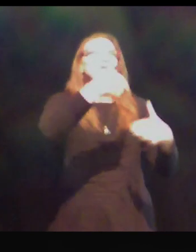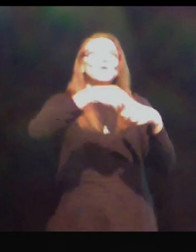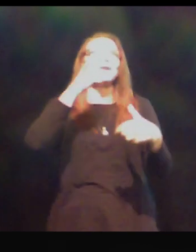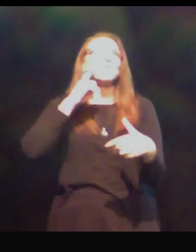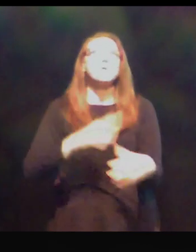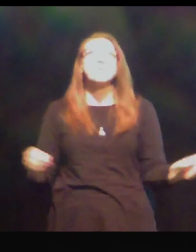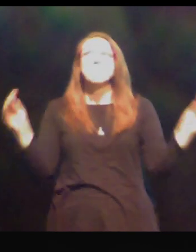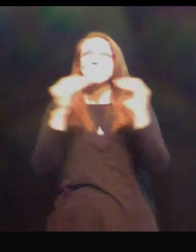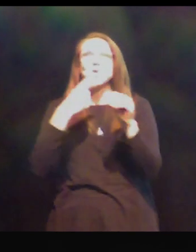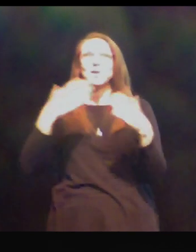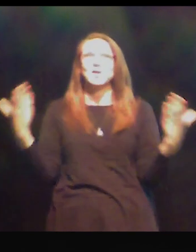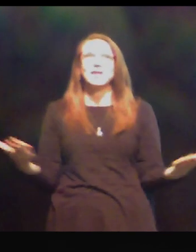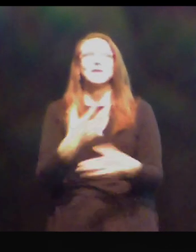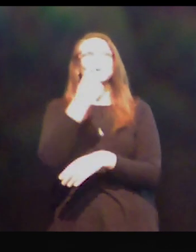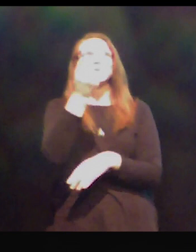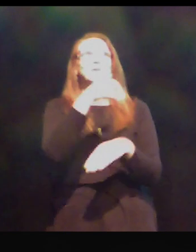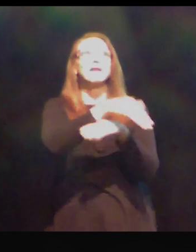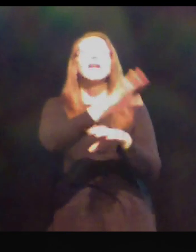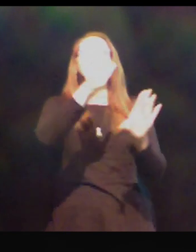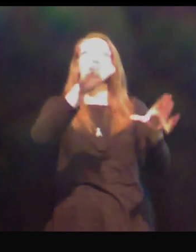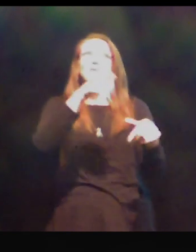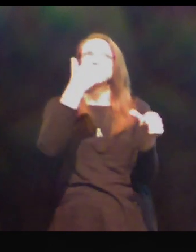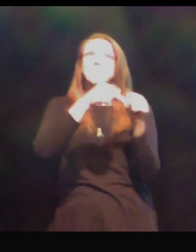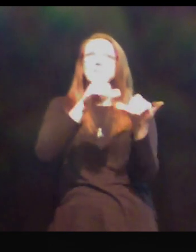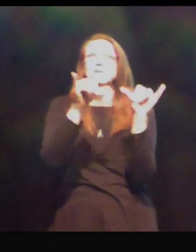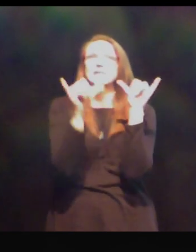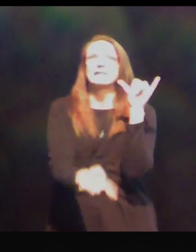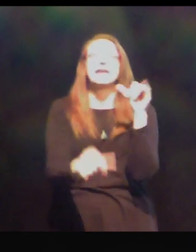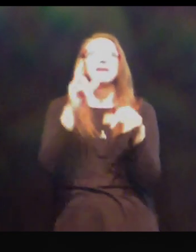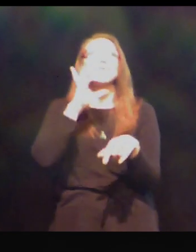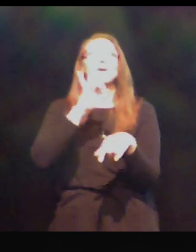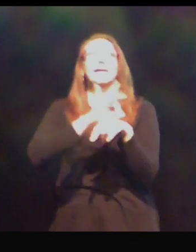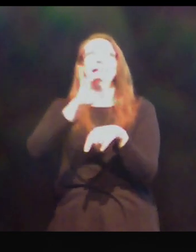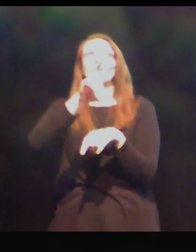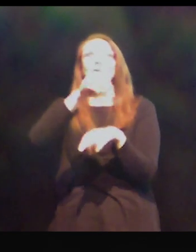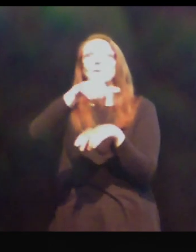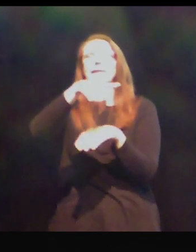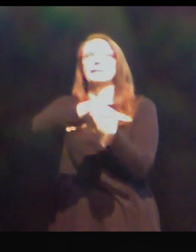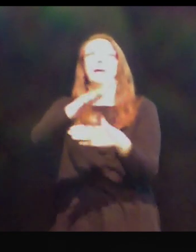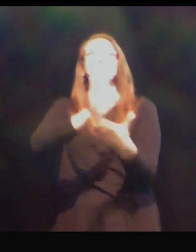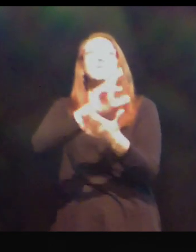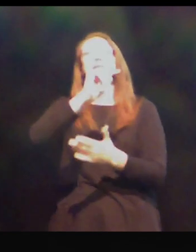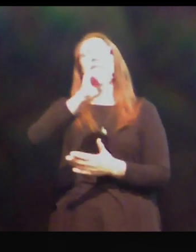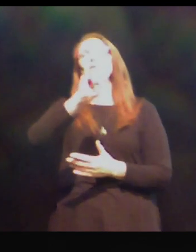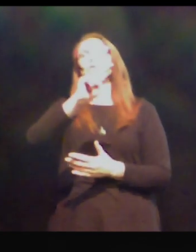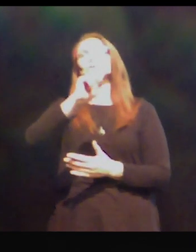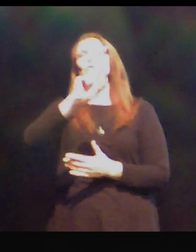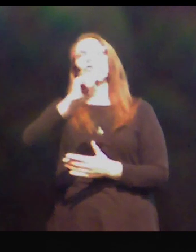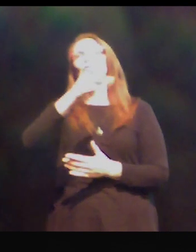for more. We're here through tonight. And don't miss Straighten Up and Fly Right, our late night feature tonight. That's if you like the dark comedy